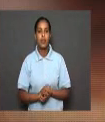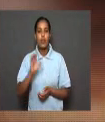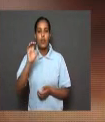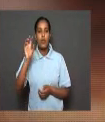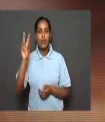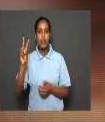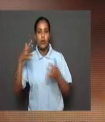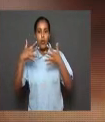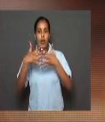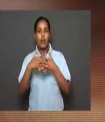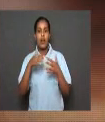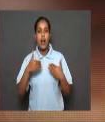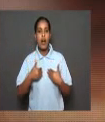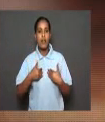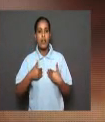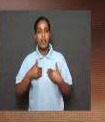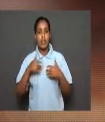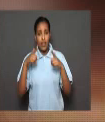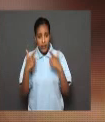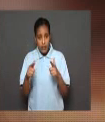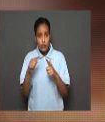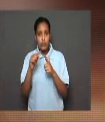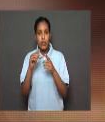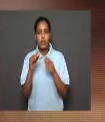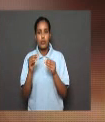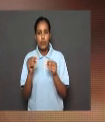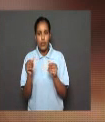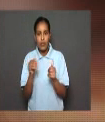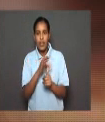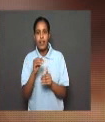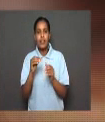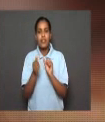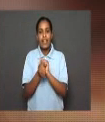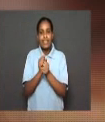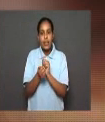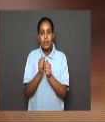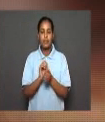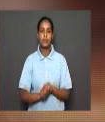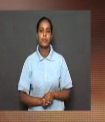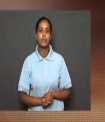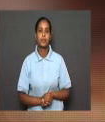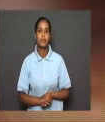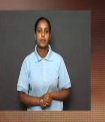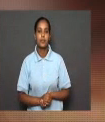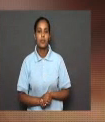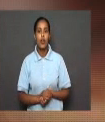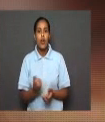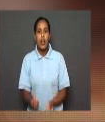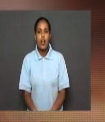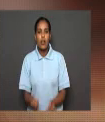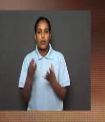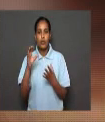Covalent compounds have a tendency to be soft and flexible. A lot